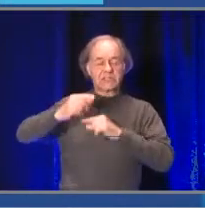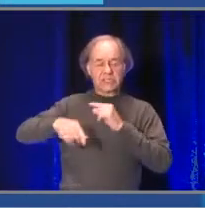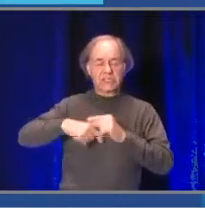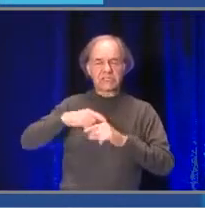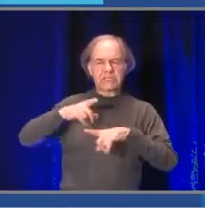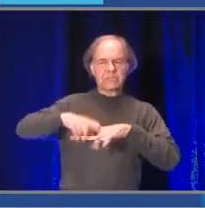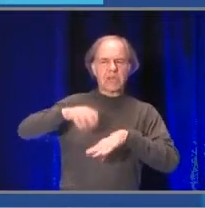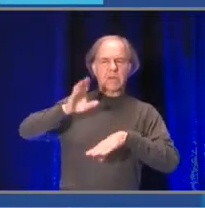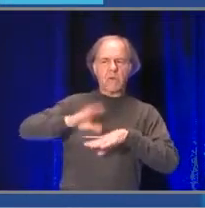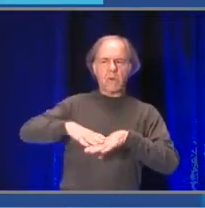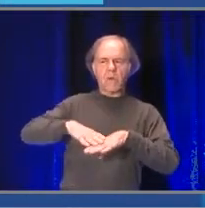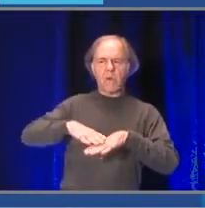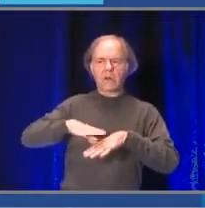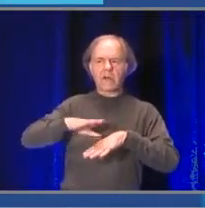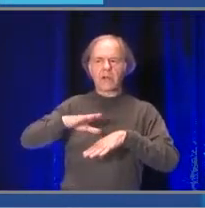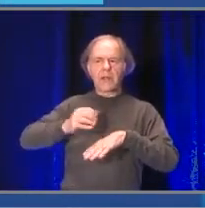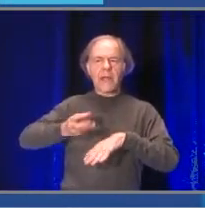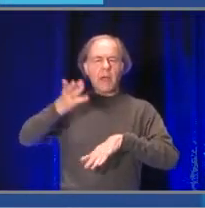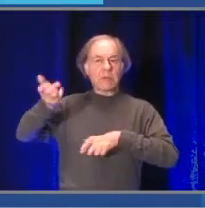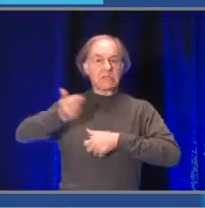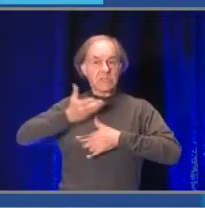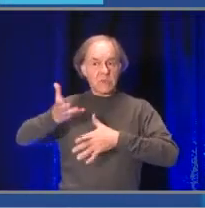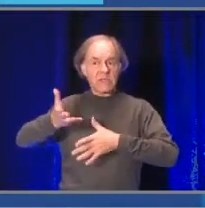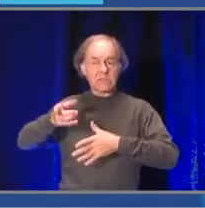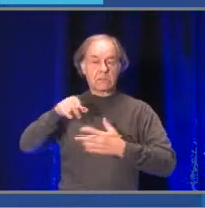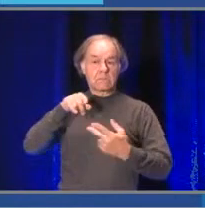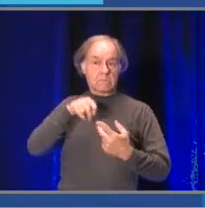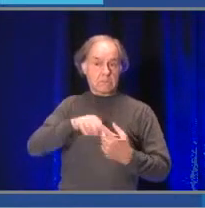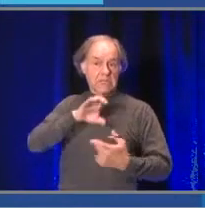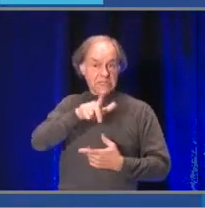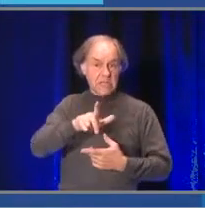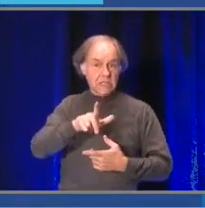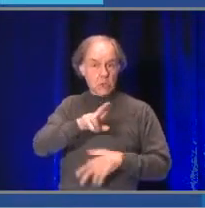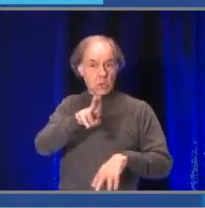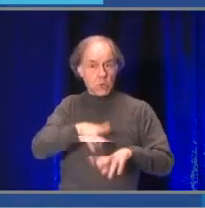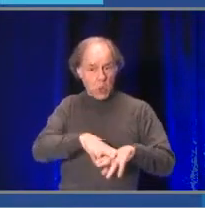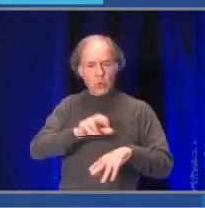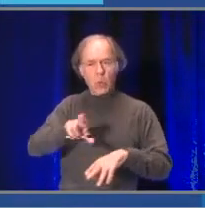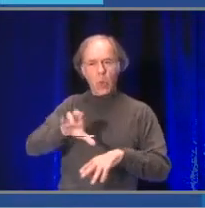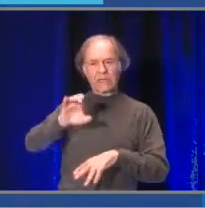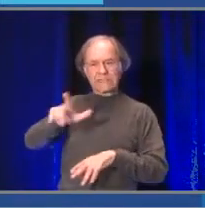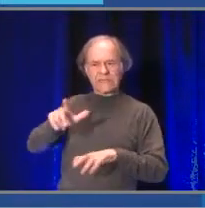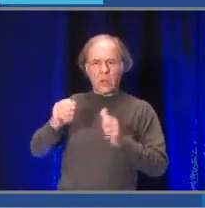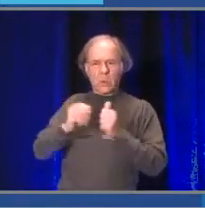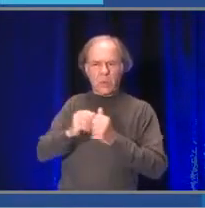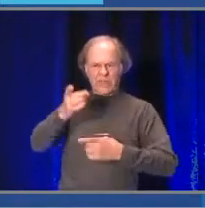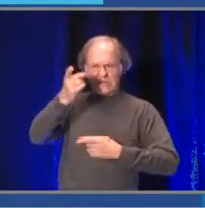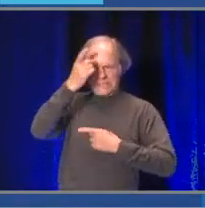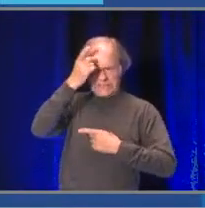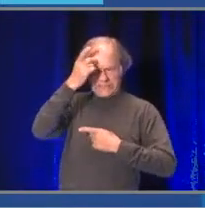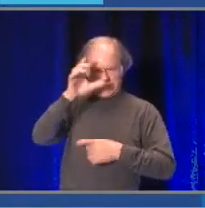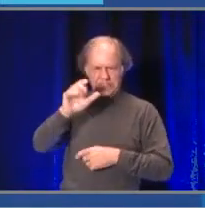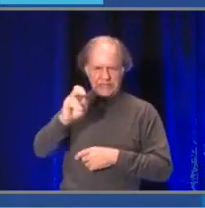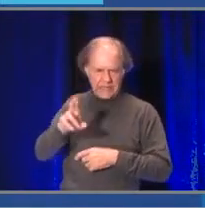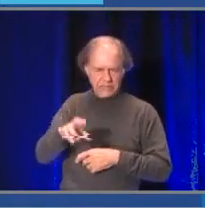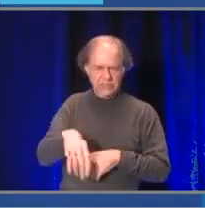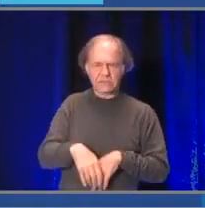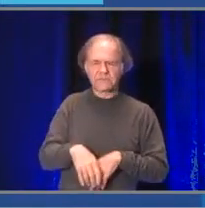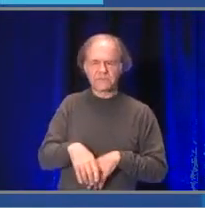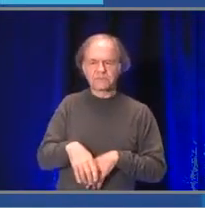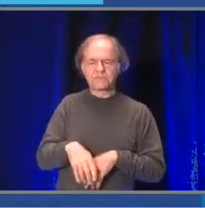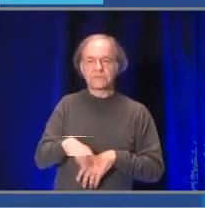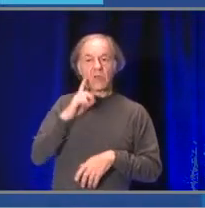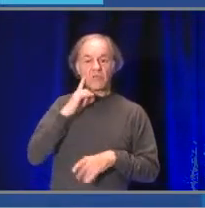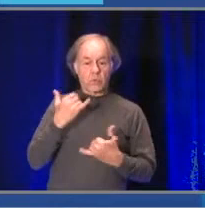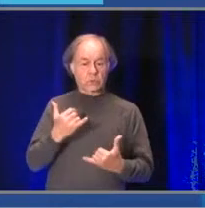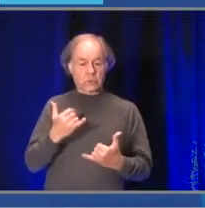based on the profile of expression, if we're dealing with a normal cell or a disease cell. So just for the purpose of this presentation,